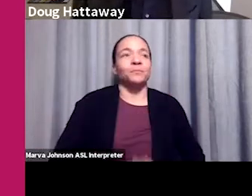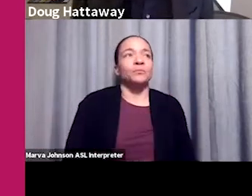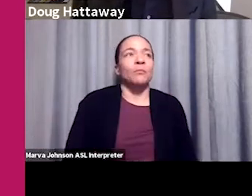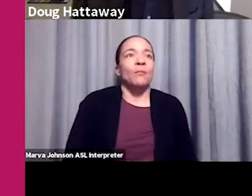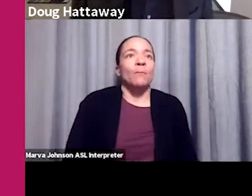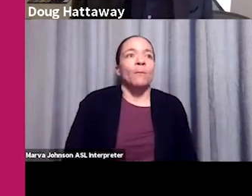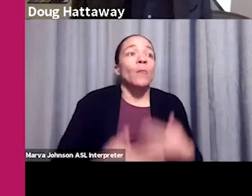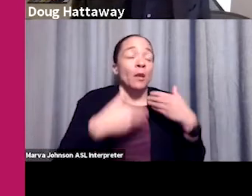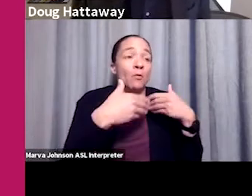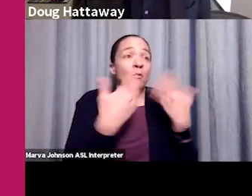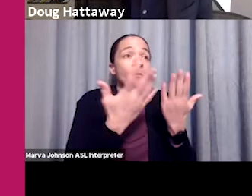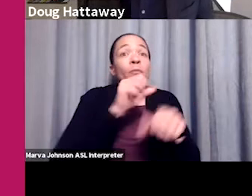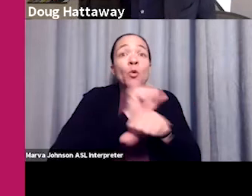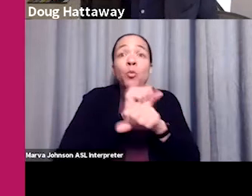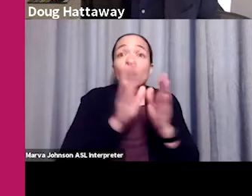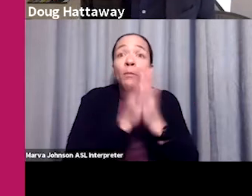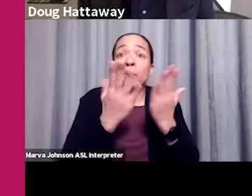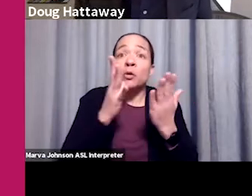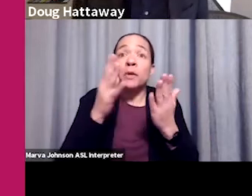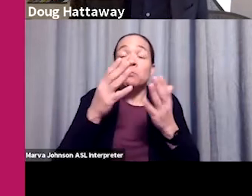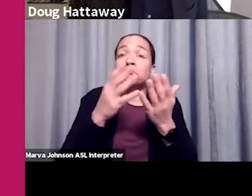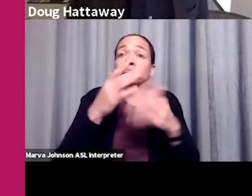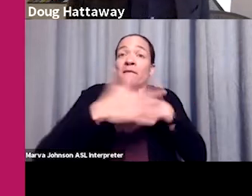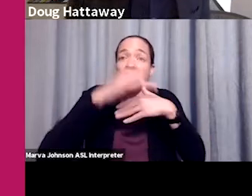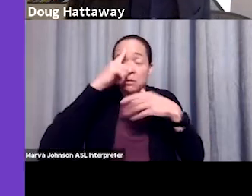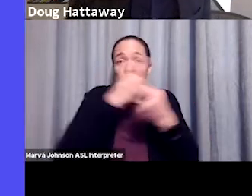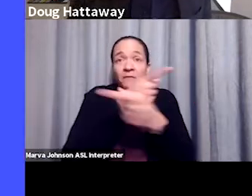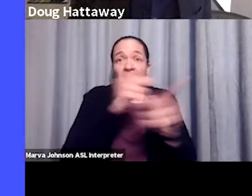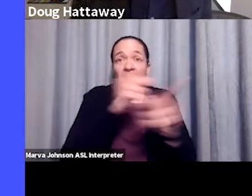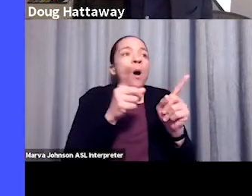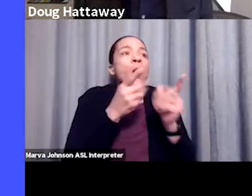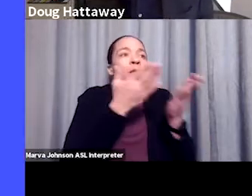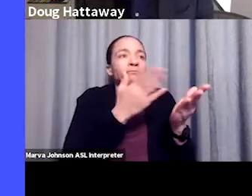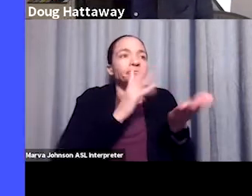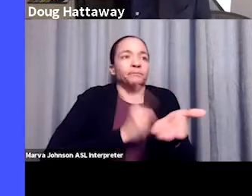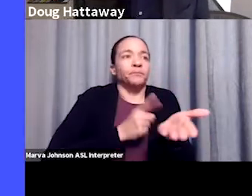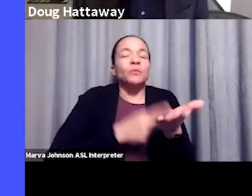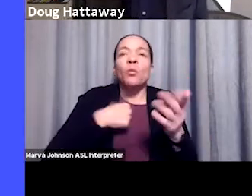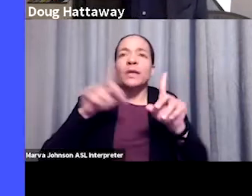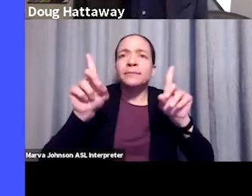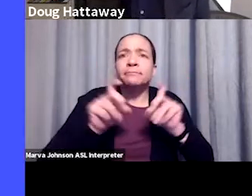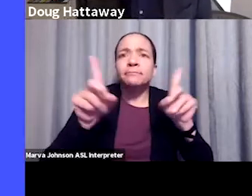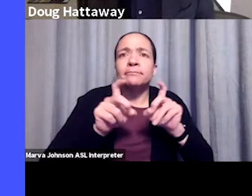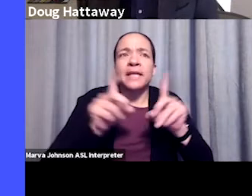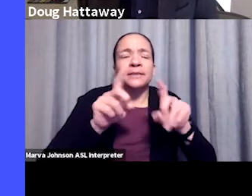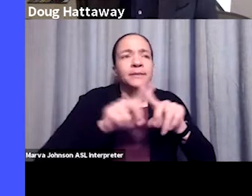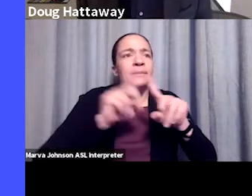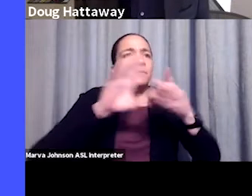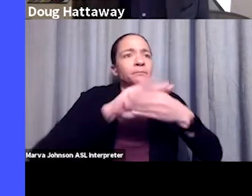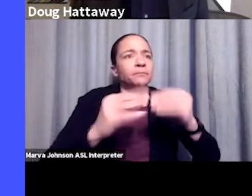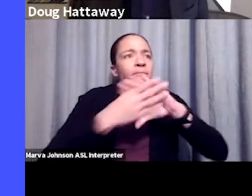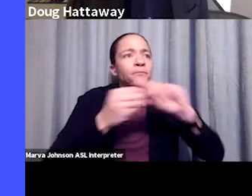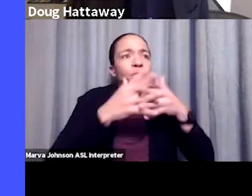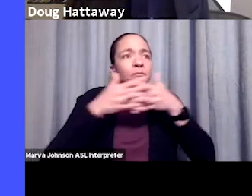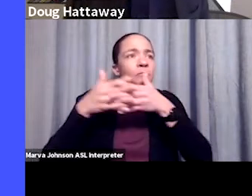workbook that we're making available, where we tested narratives about America, the country itself. We call